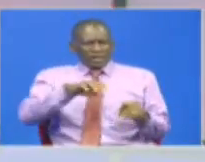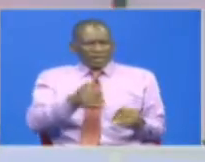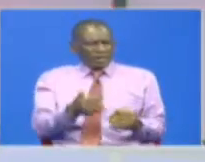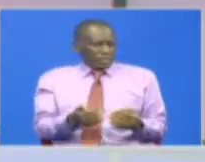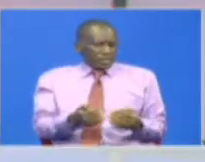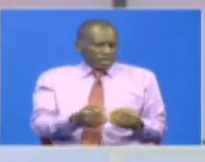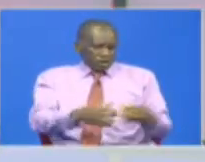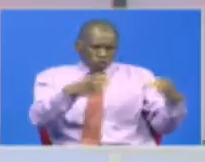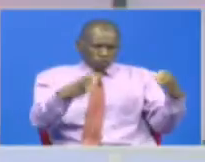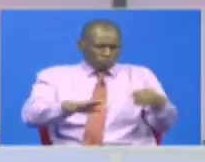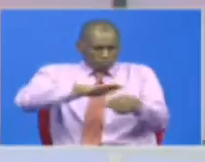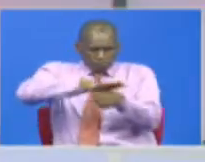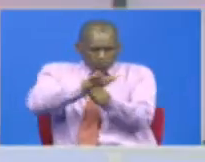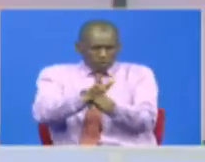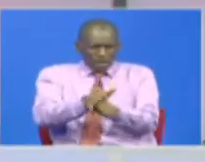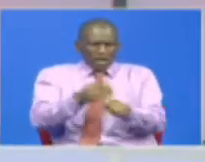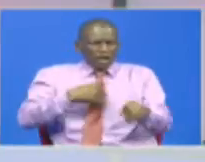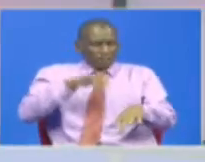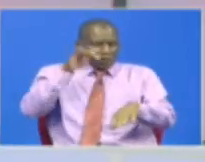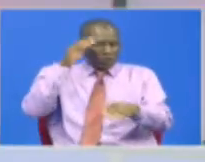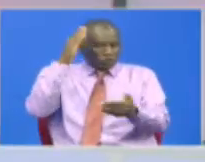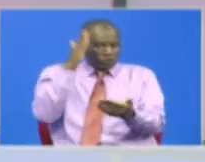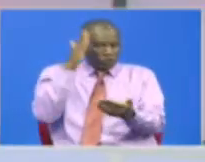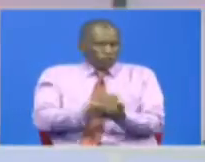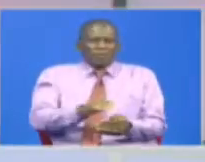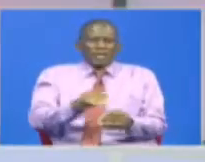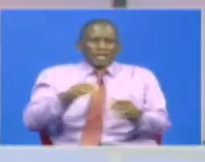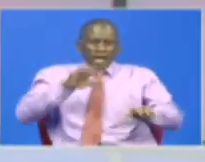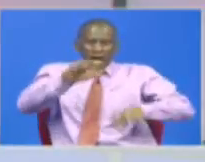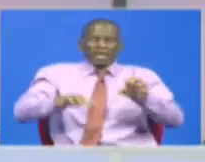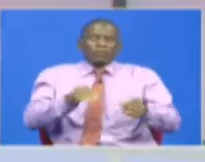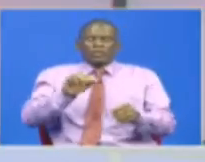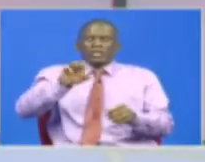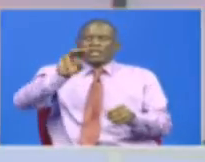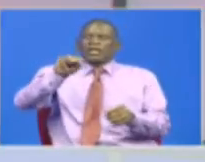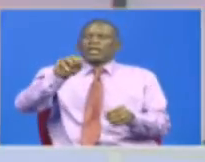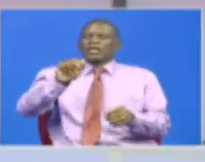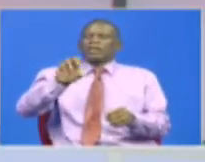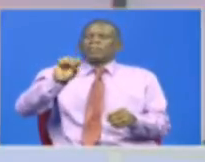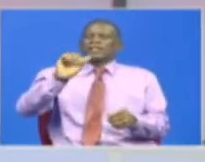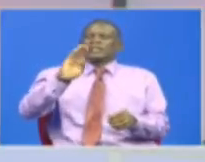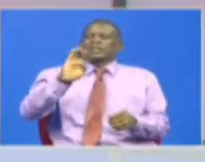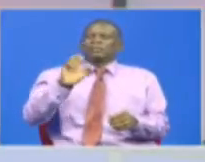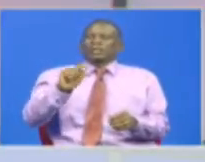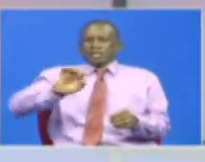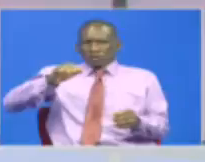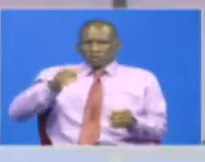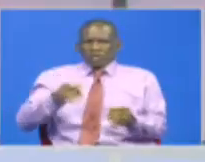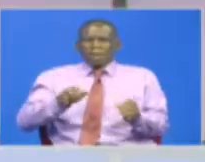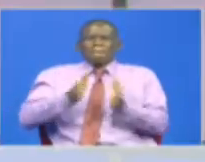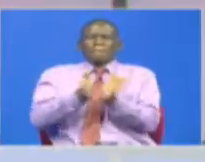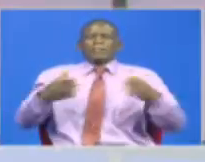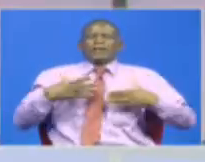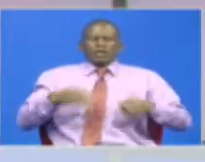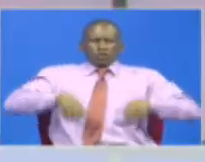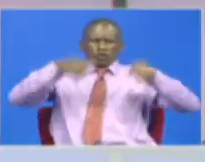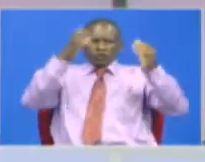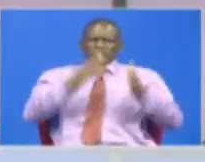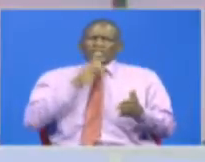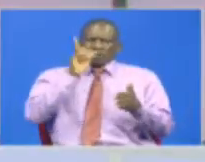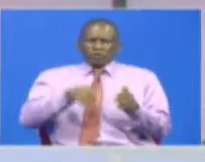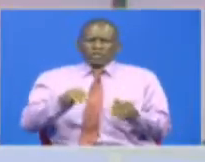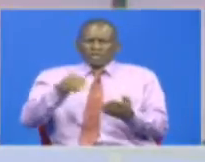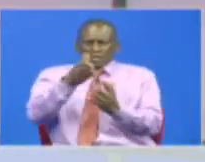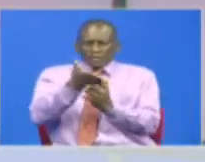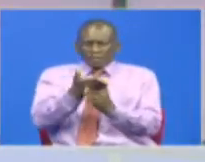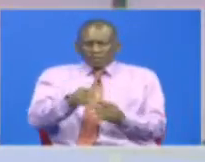has been detected in animals in Marsabit County. Public health officials and local administrators say the Middle East